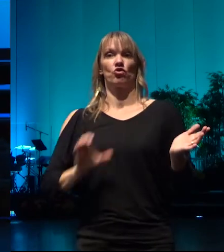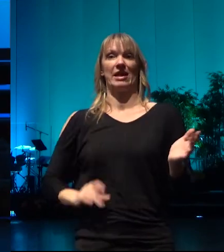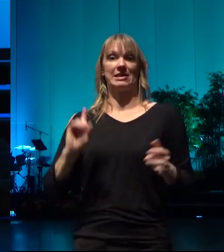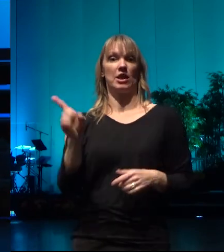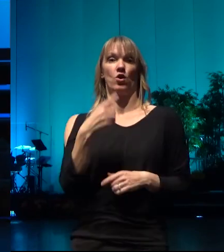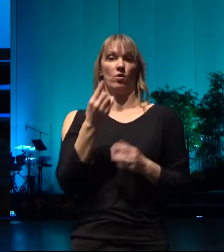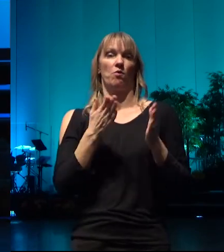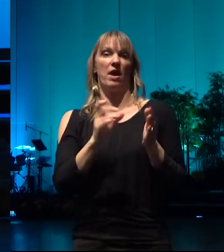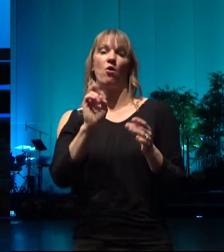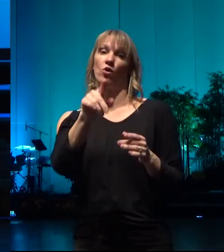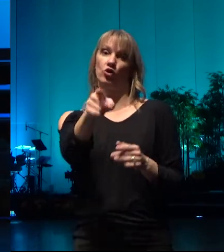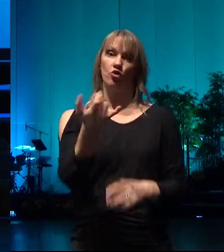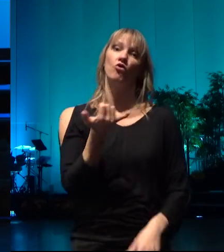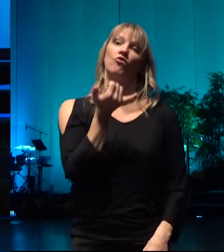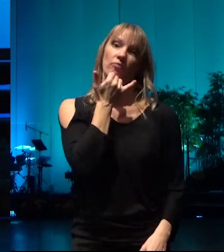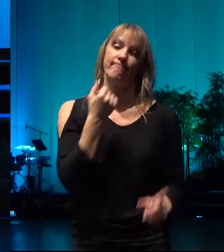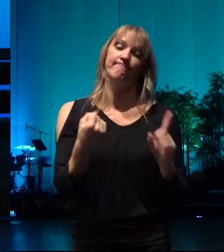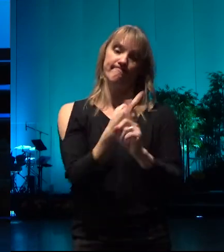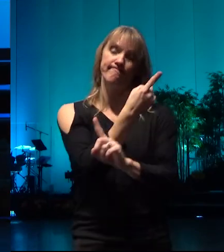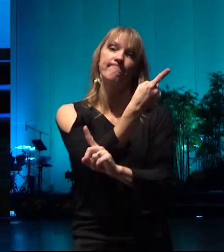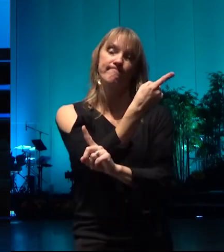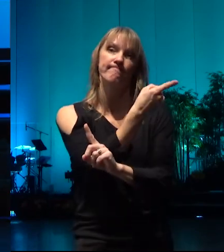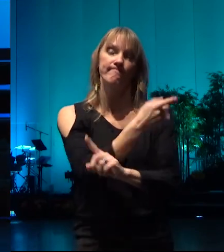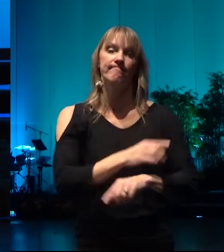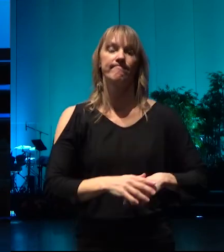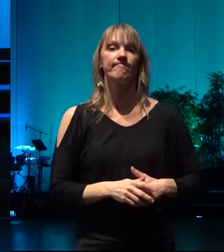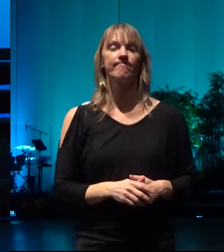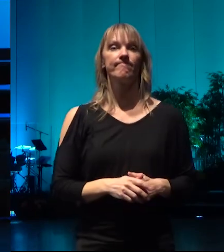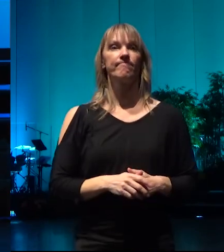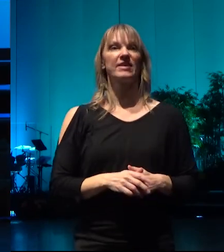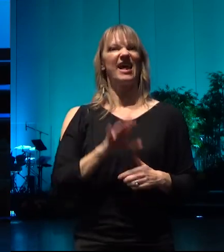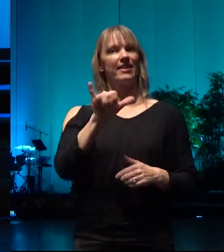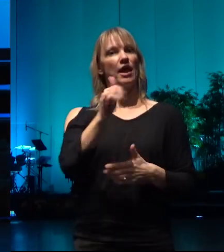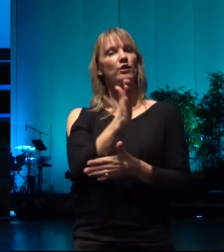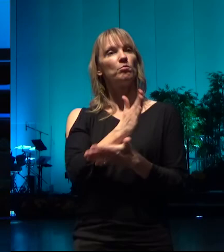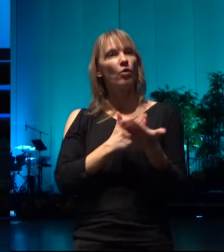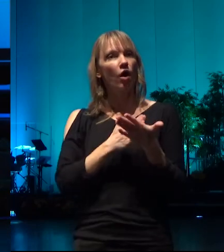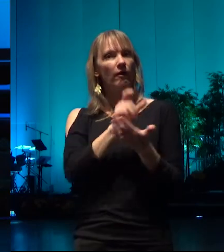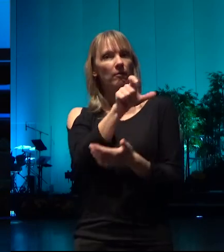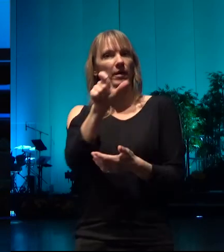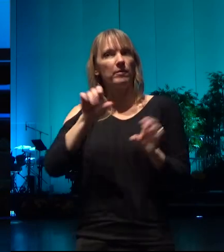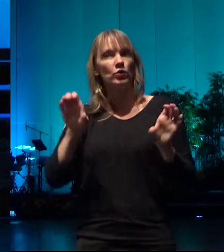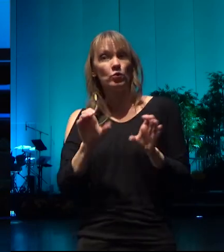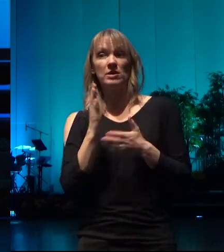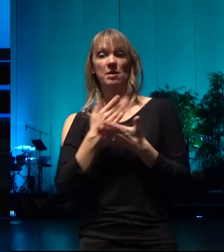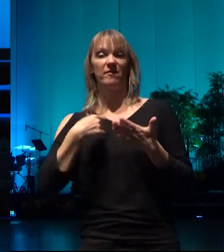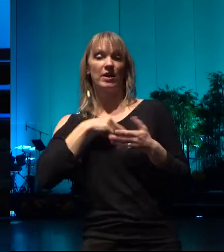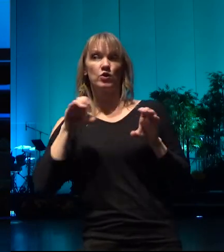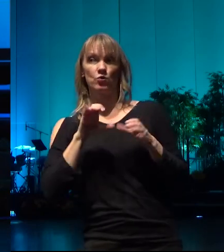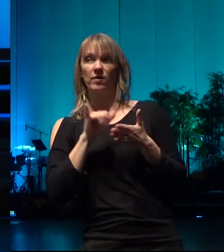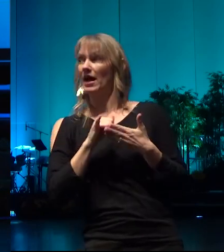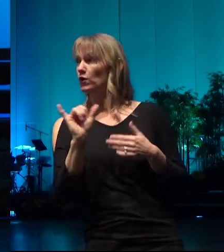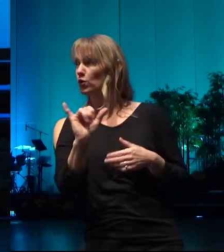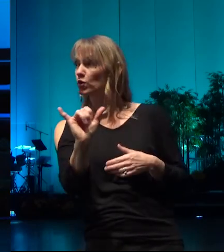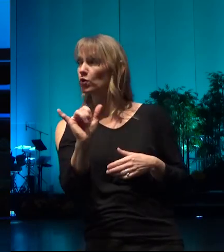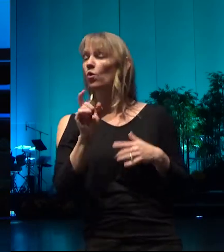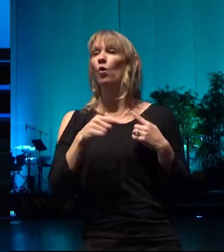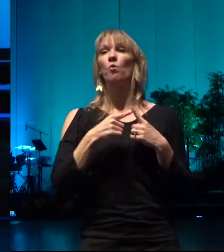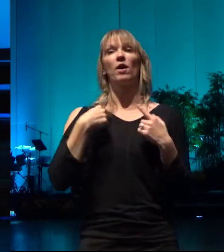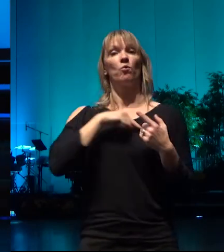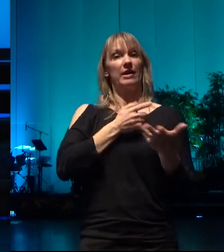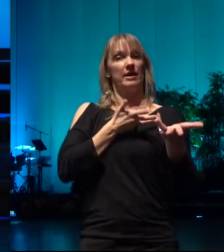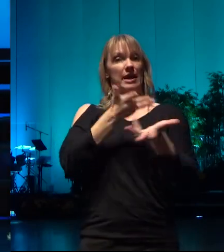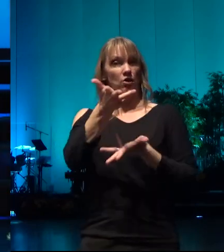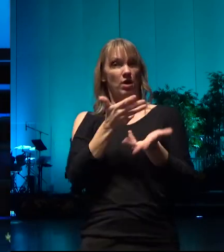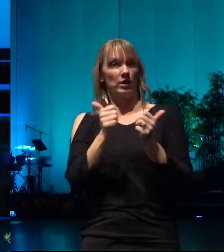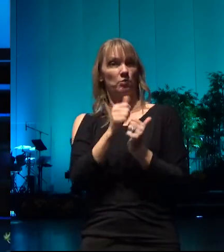Christ is the only way and you are off track, right? That's part of what people do. Some of us do that too.